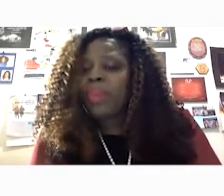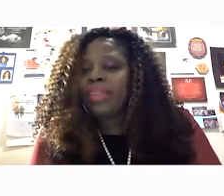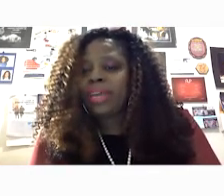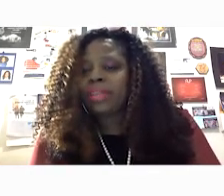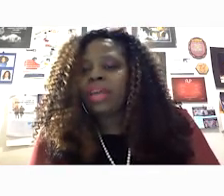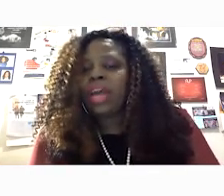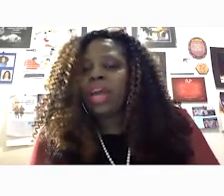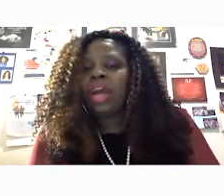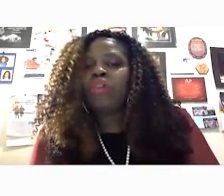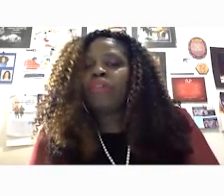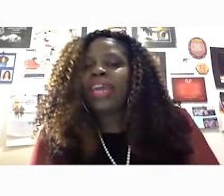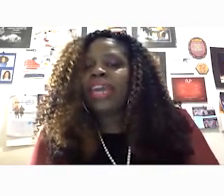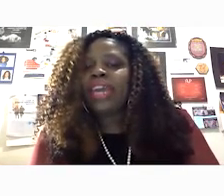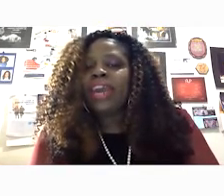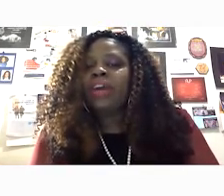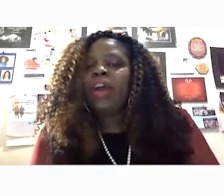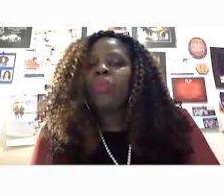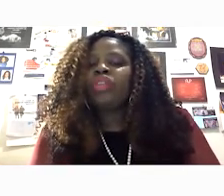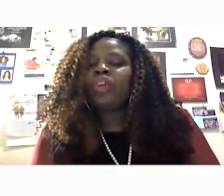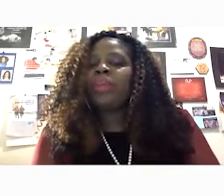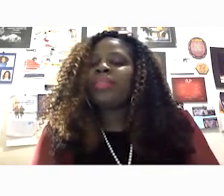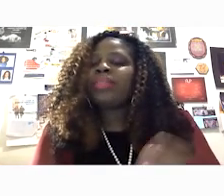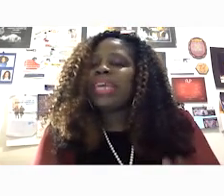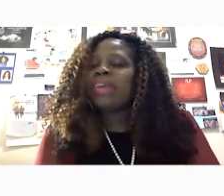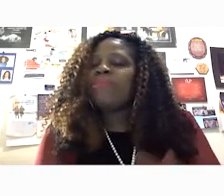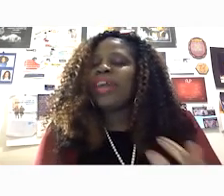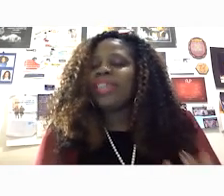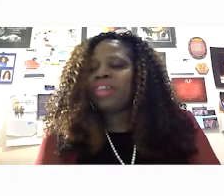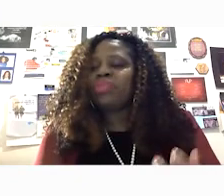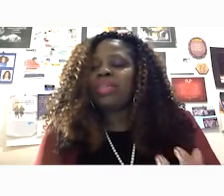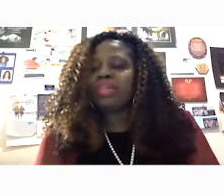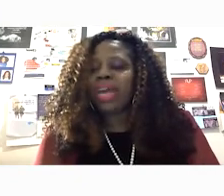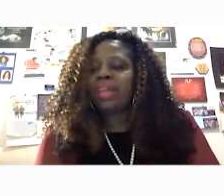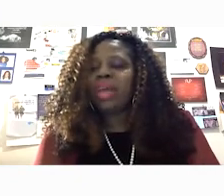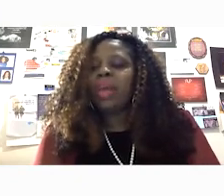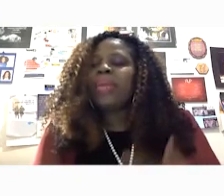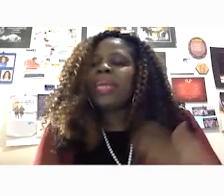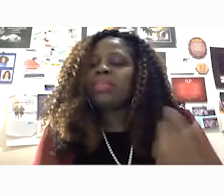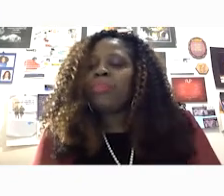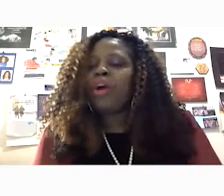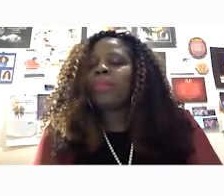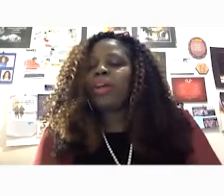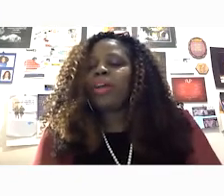know the basics. So right here, we're talking about seeking financial success,